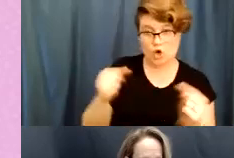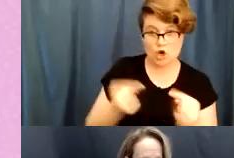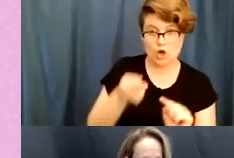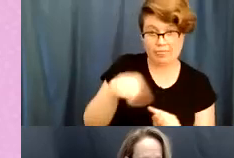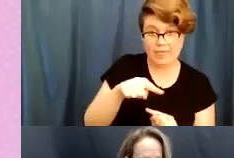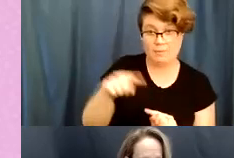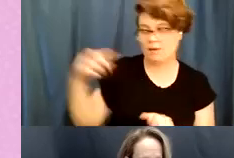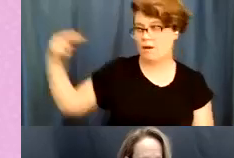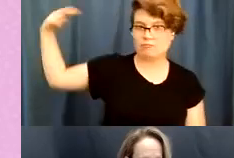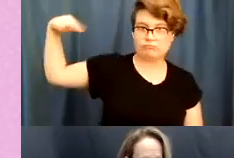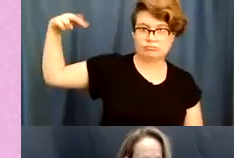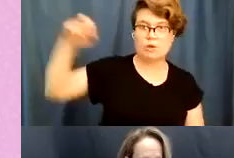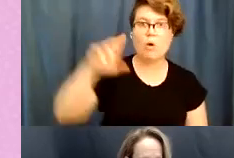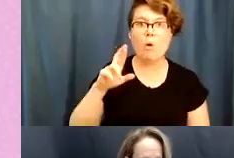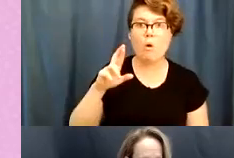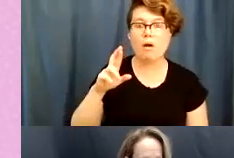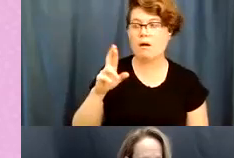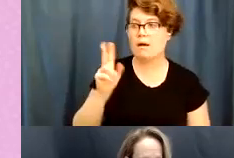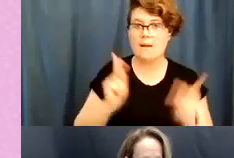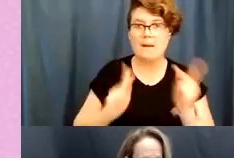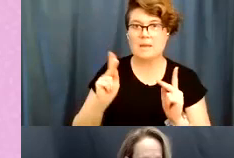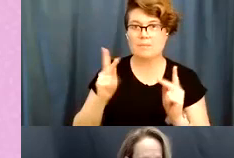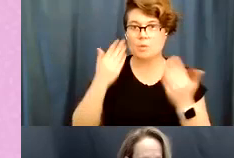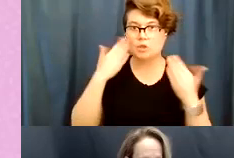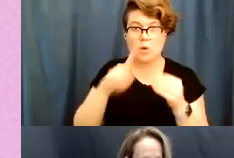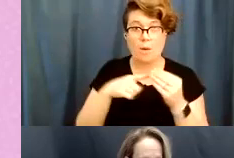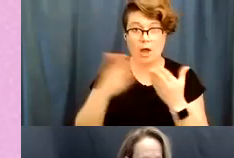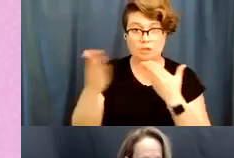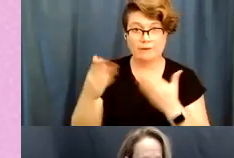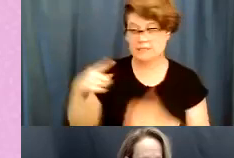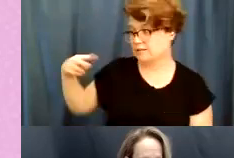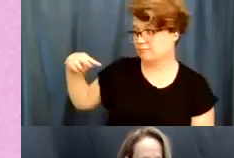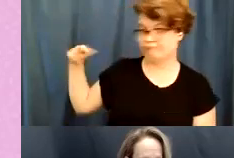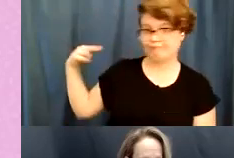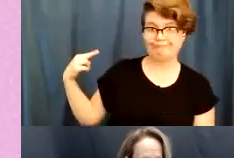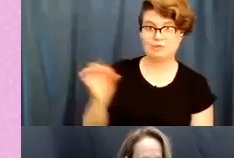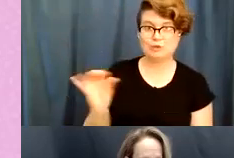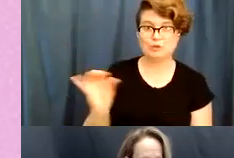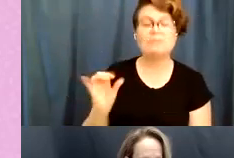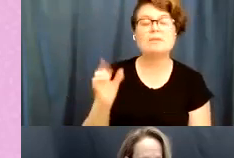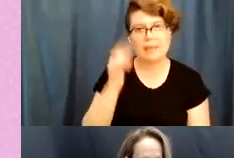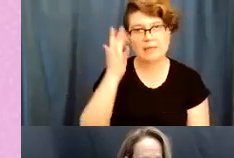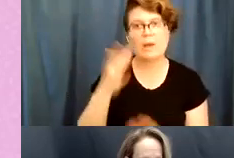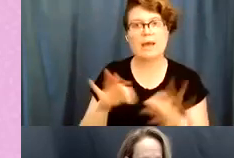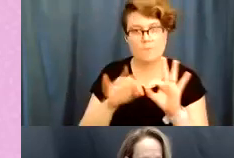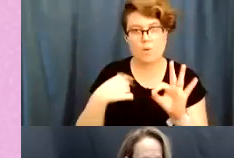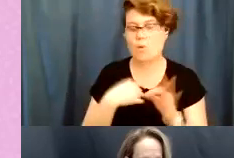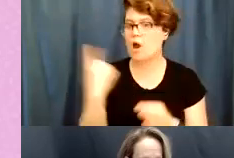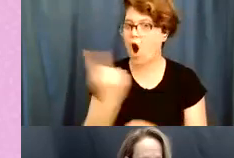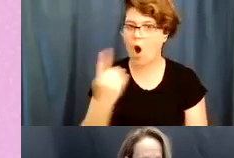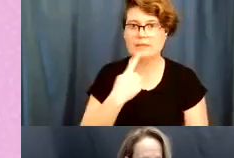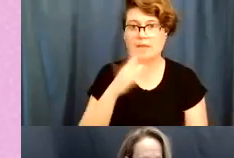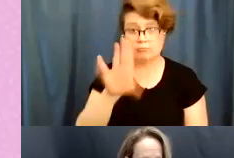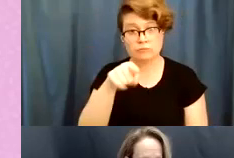not know about them receiving services, which is once again why it's important that we begin every session with, are you in a